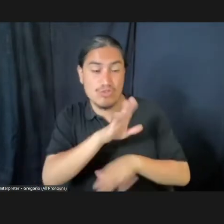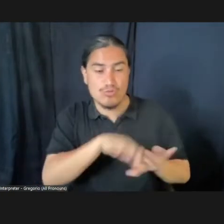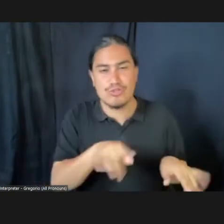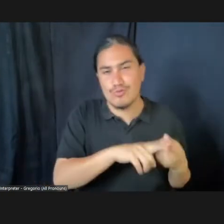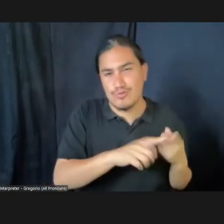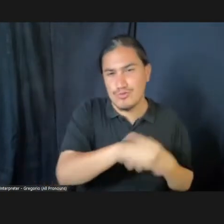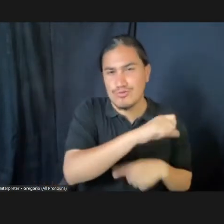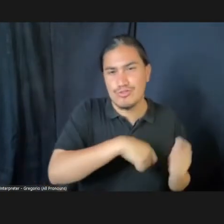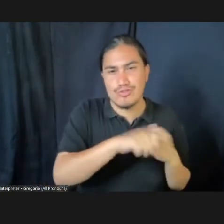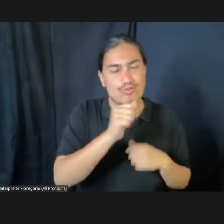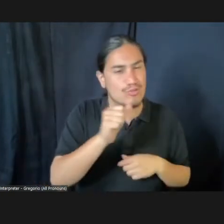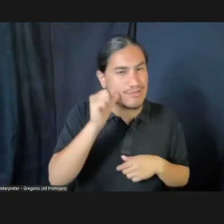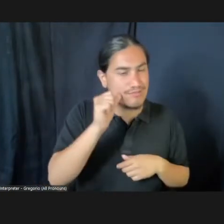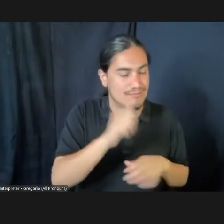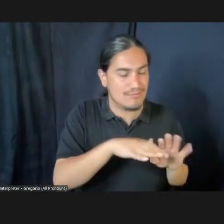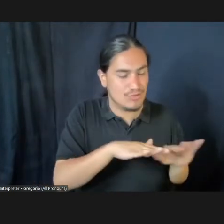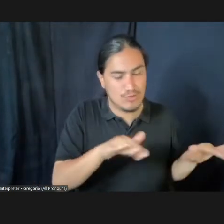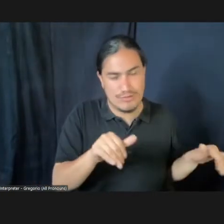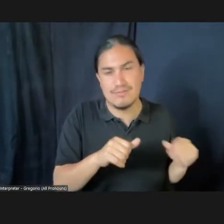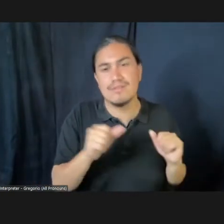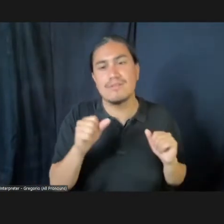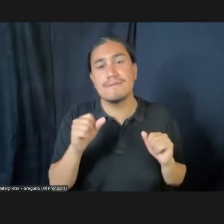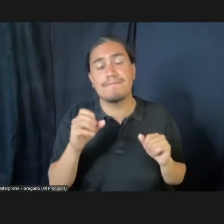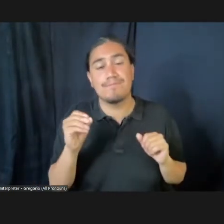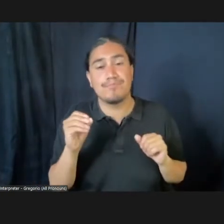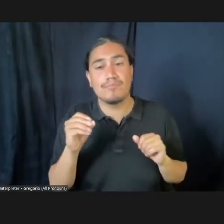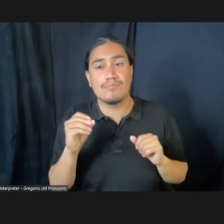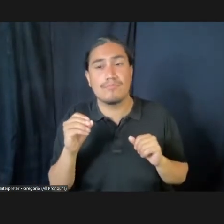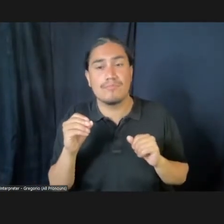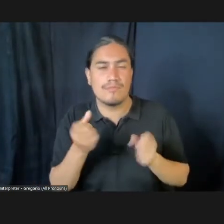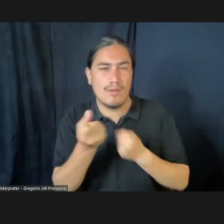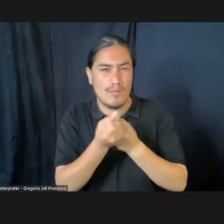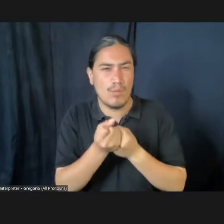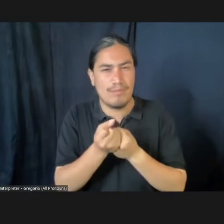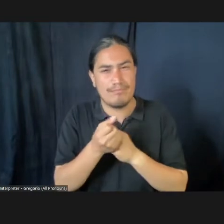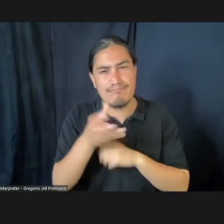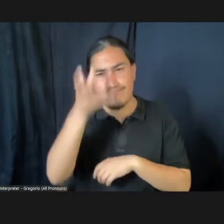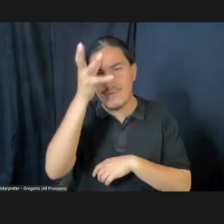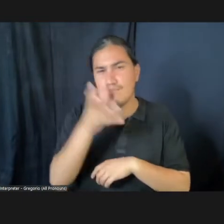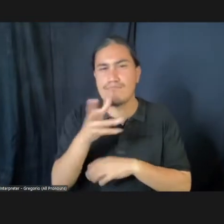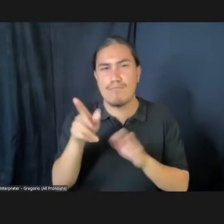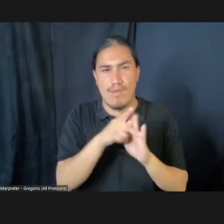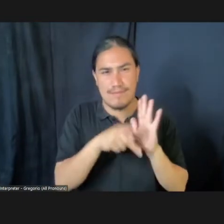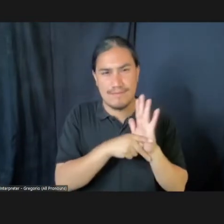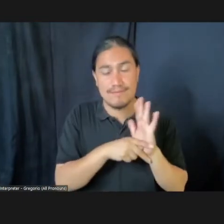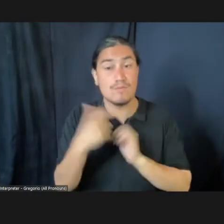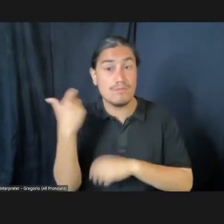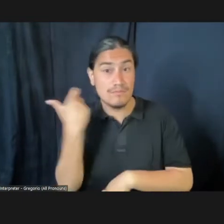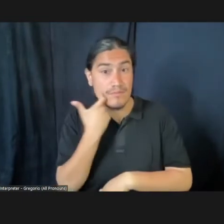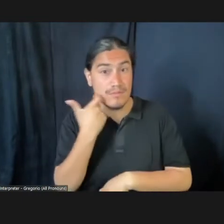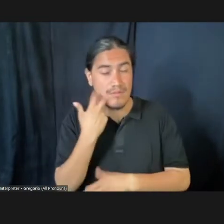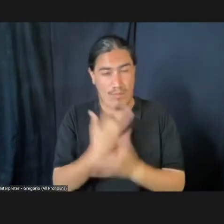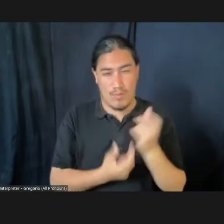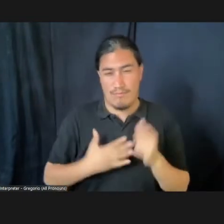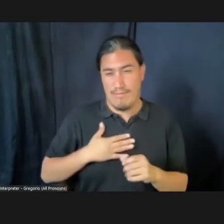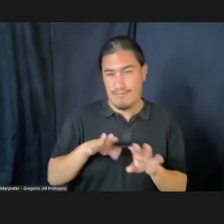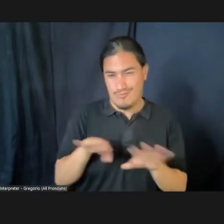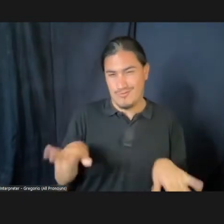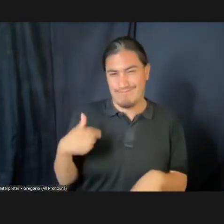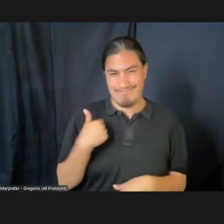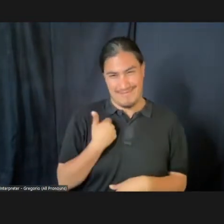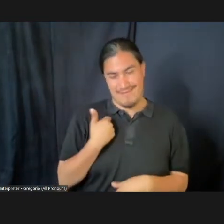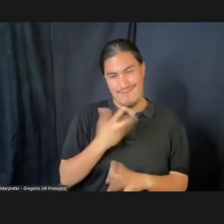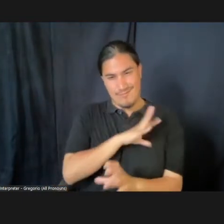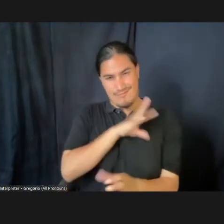restorative justice to how you integrate parent support policies. Recently, both my children and I were invited